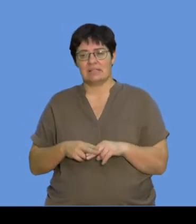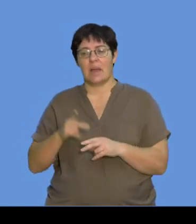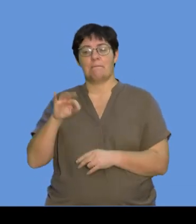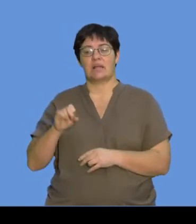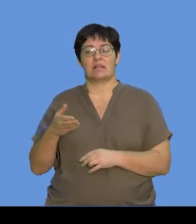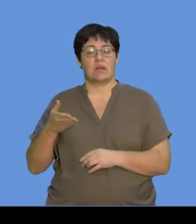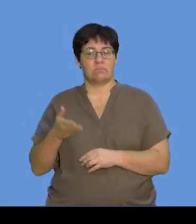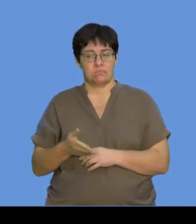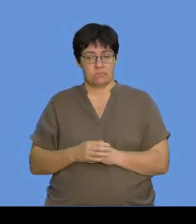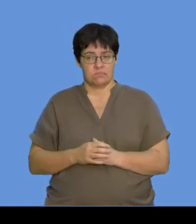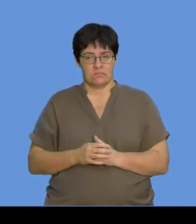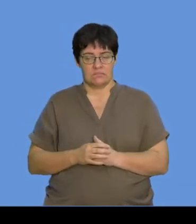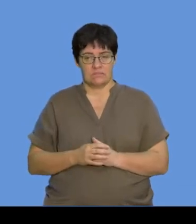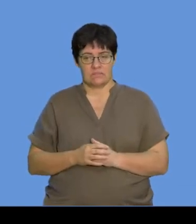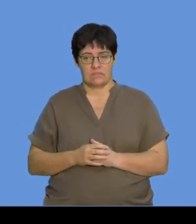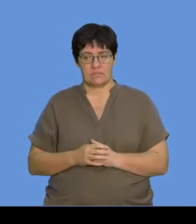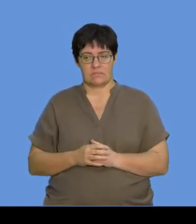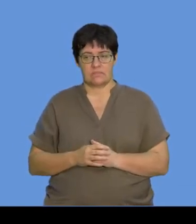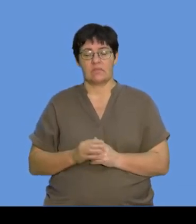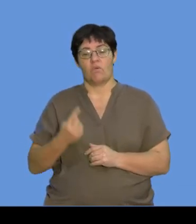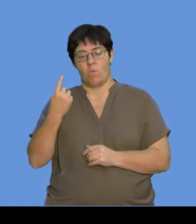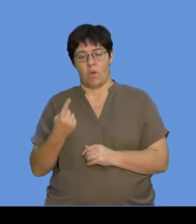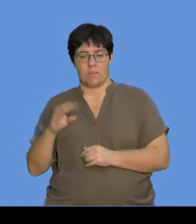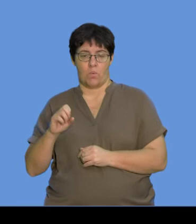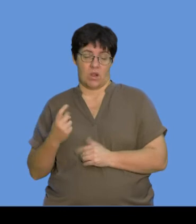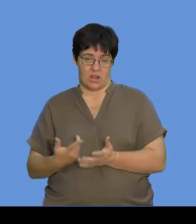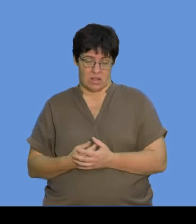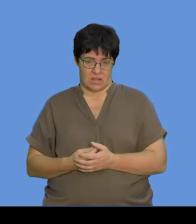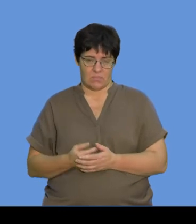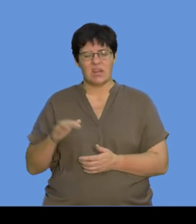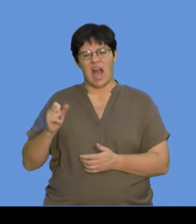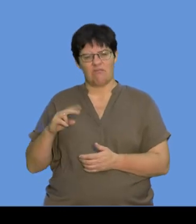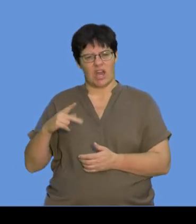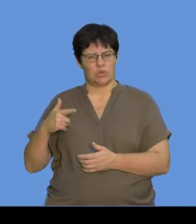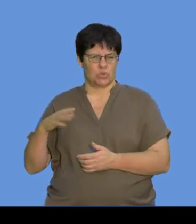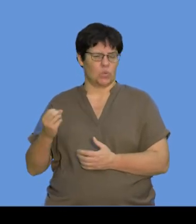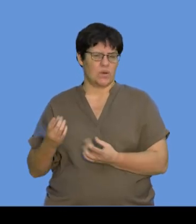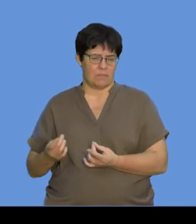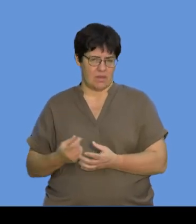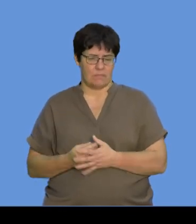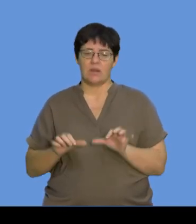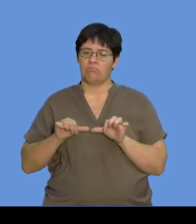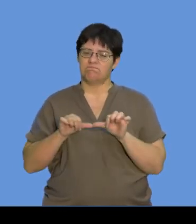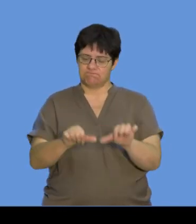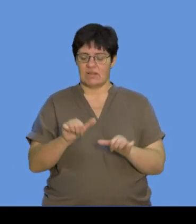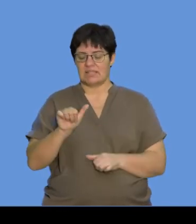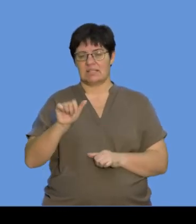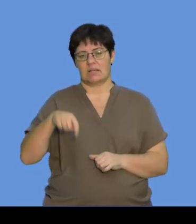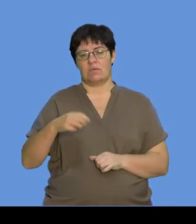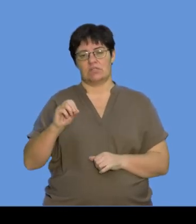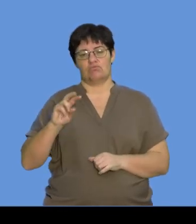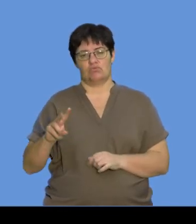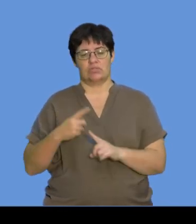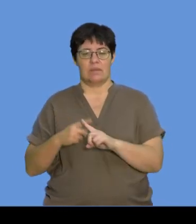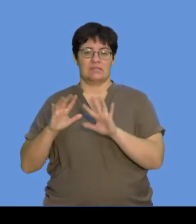the number per mole, which is the Avogadro number. So this is our constant 6,02 times 10